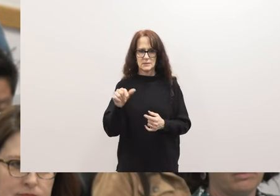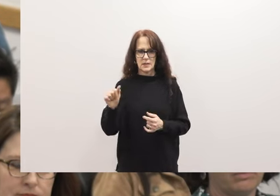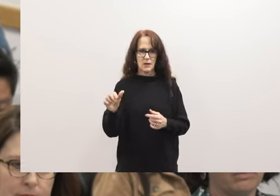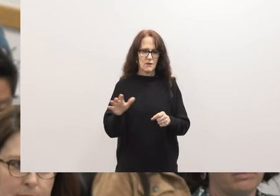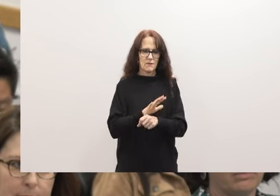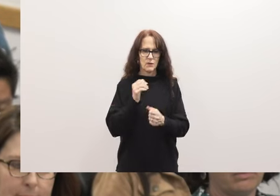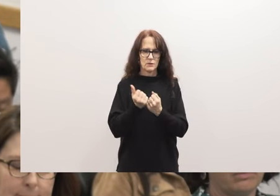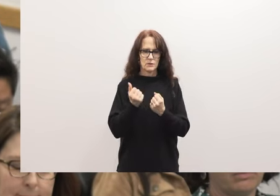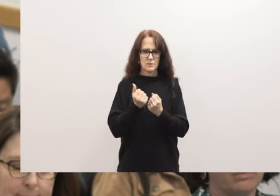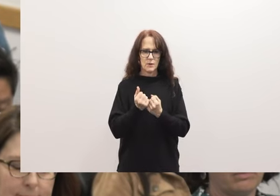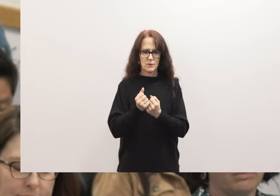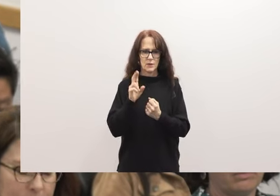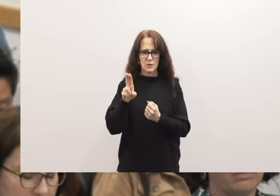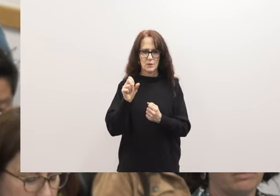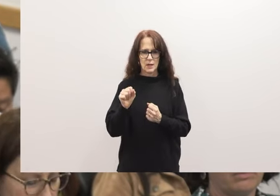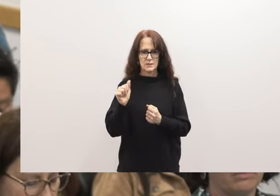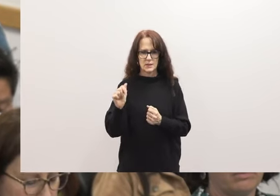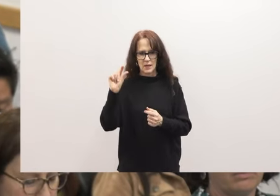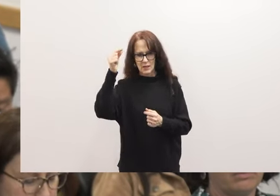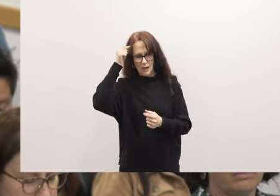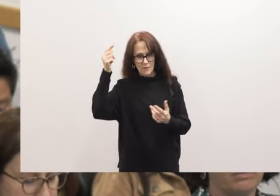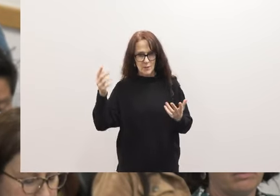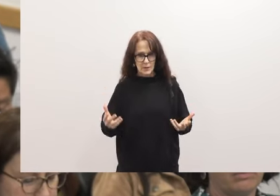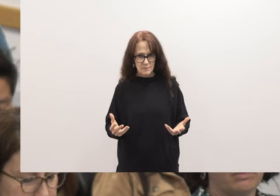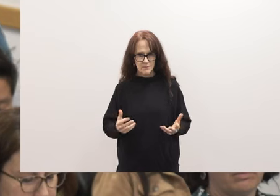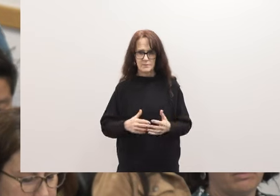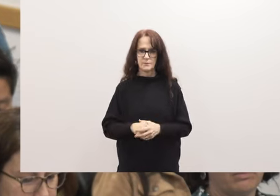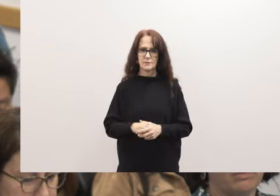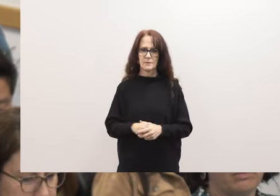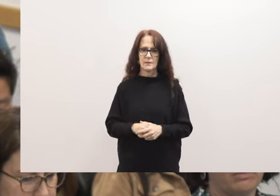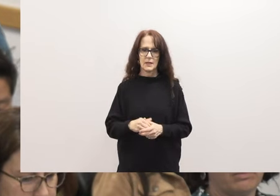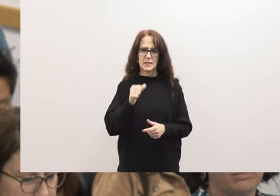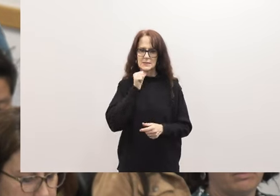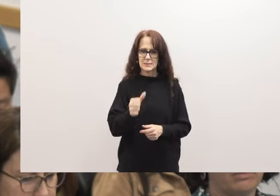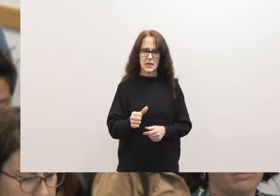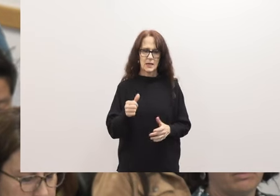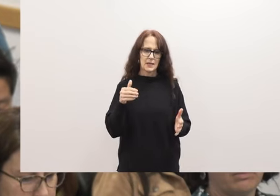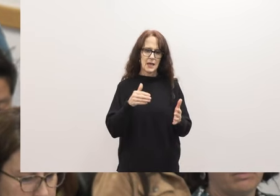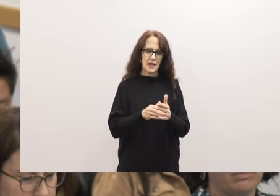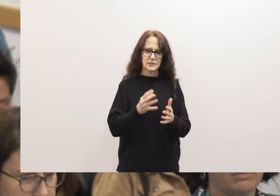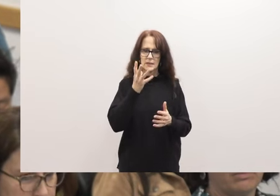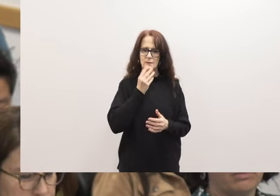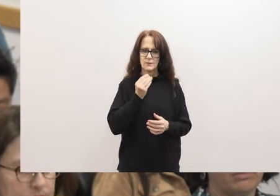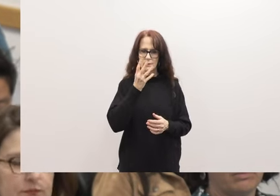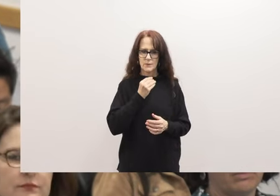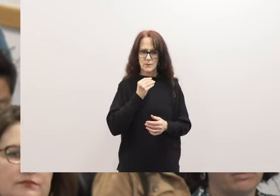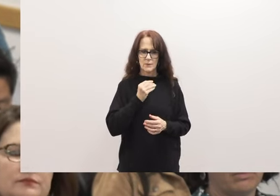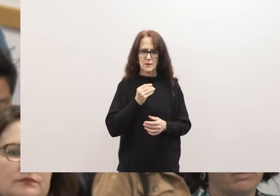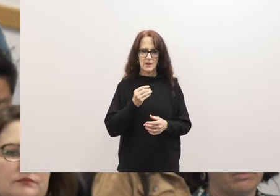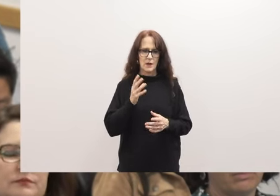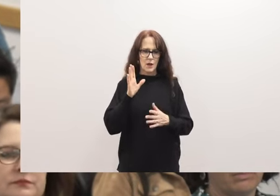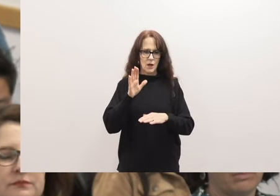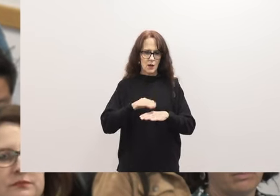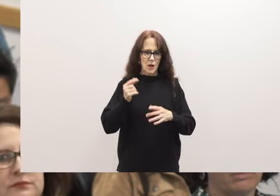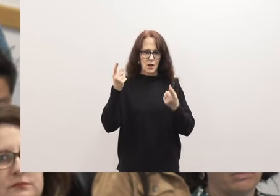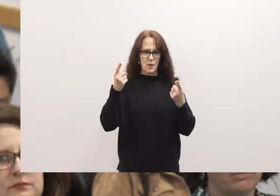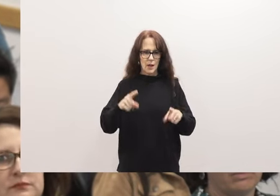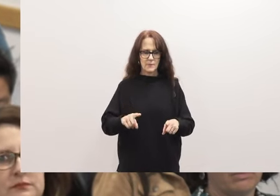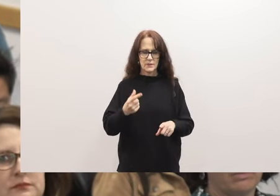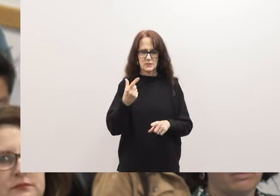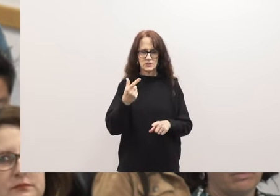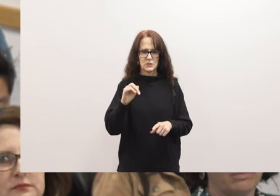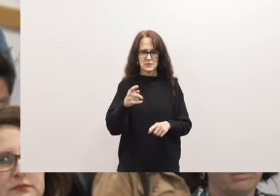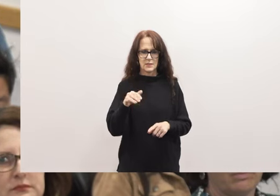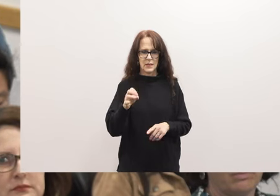full support of our United States government. And it is not anti-Semitic to call out the genocide that is unfolding before our